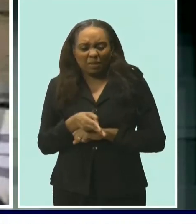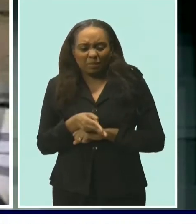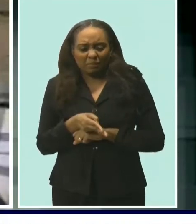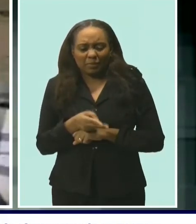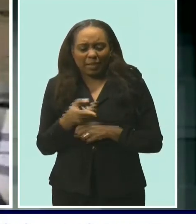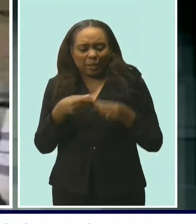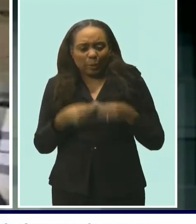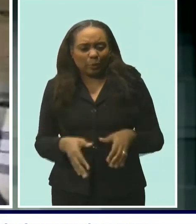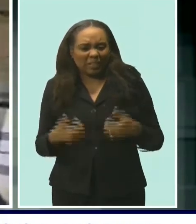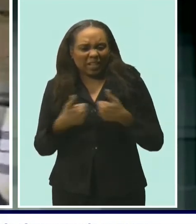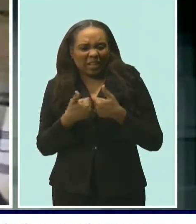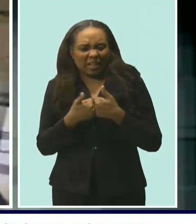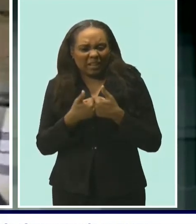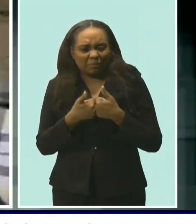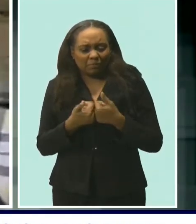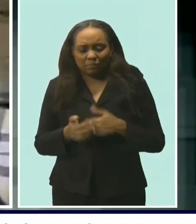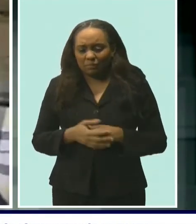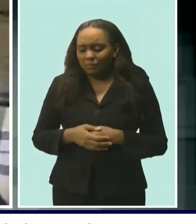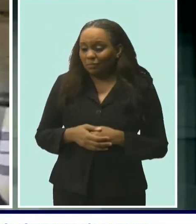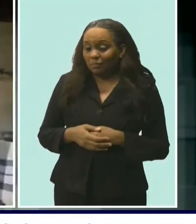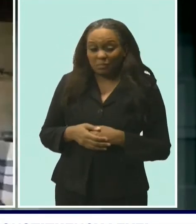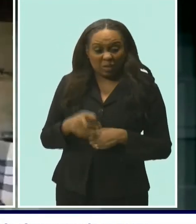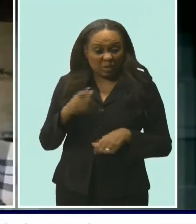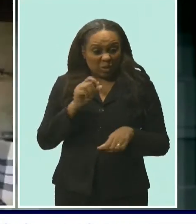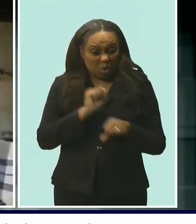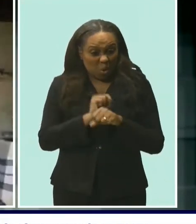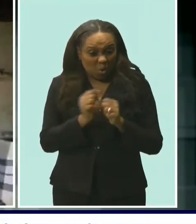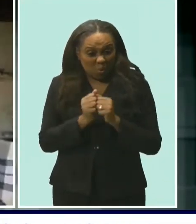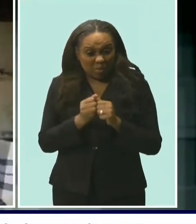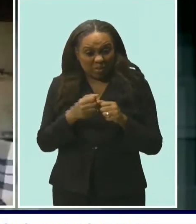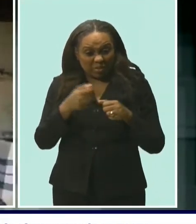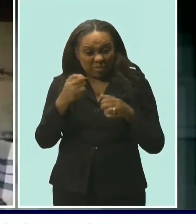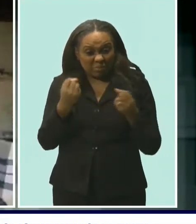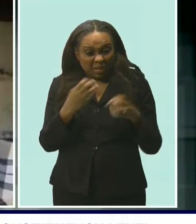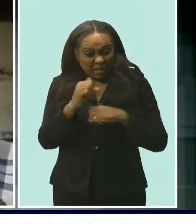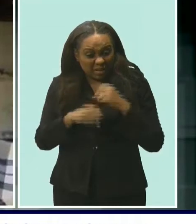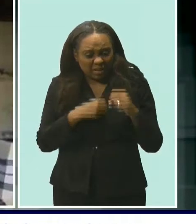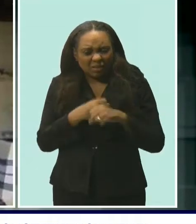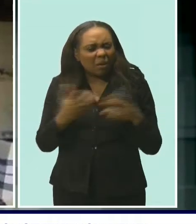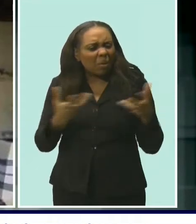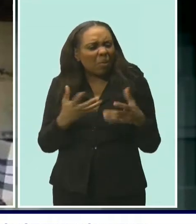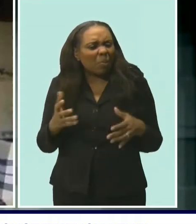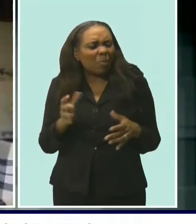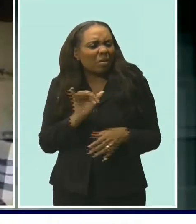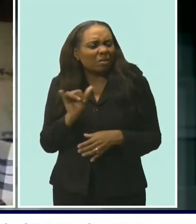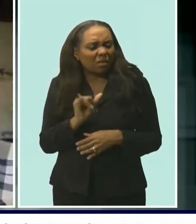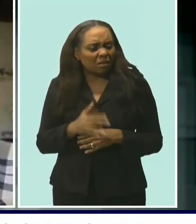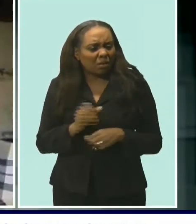dearly. And you worked with him for a number of years. What was it like working with him?